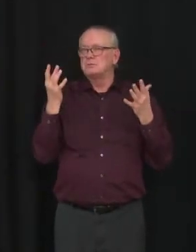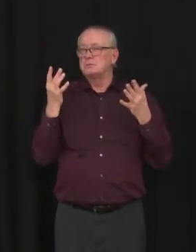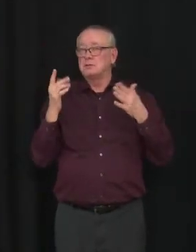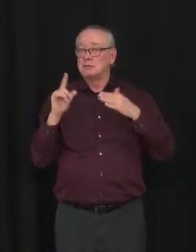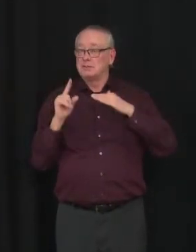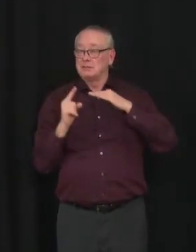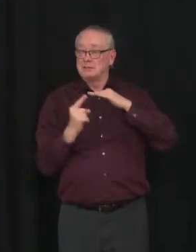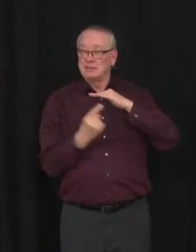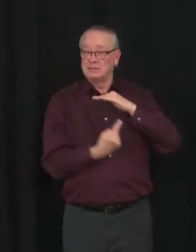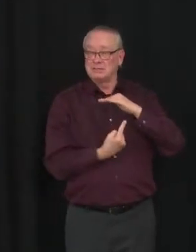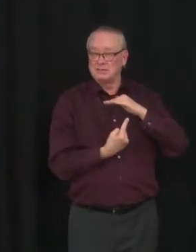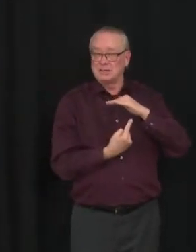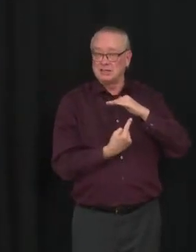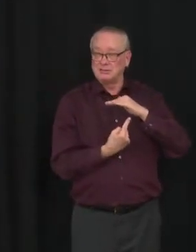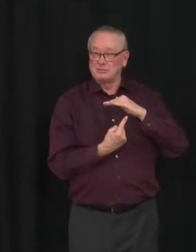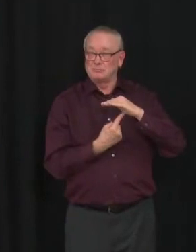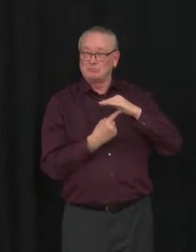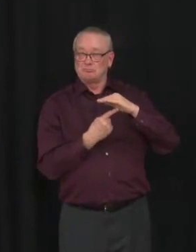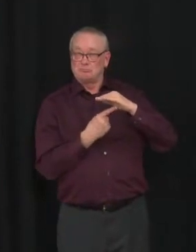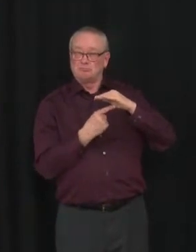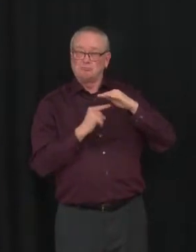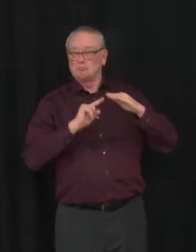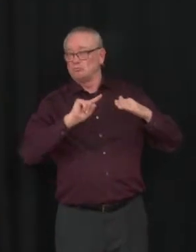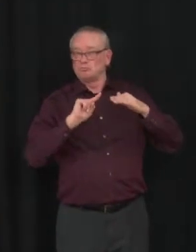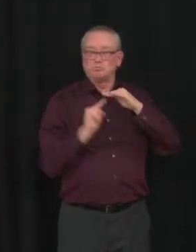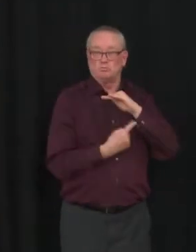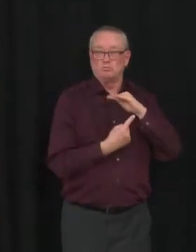protocols around healthcare workers.